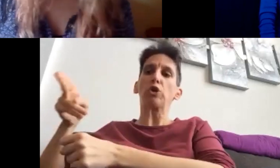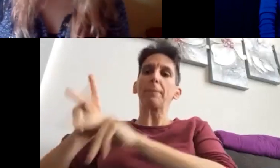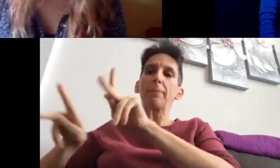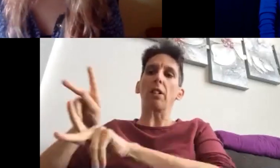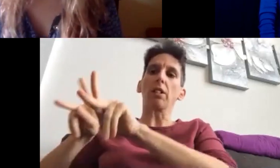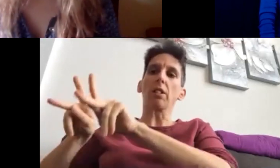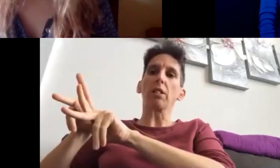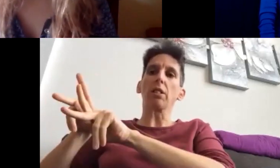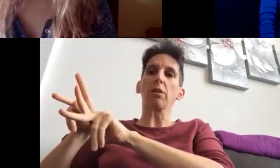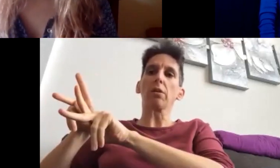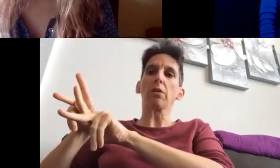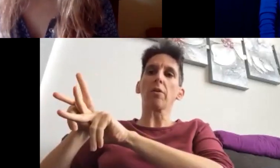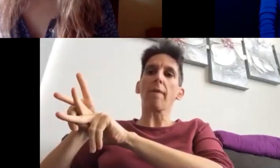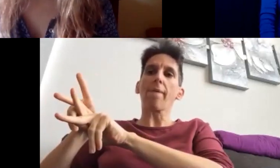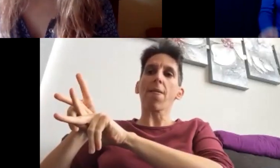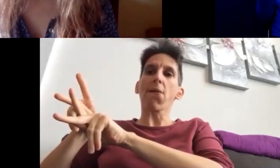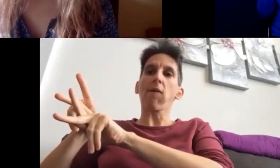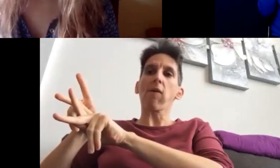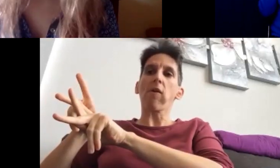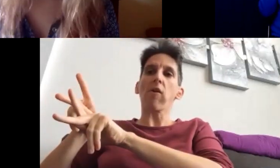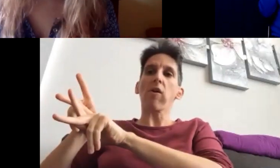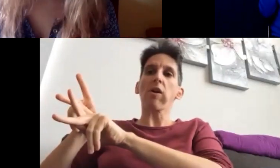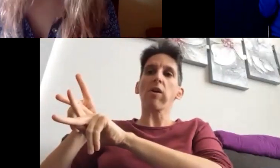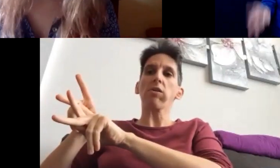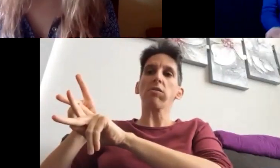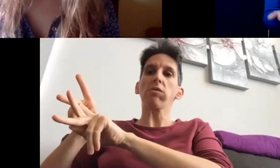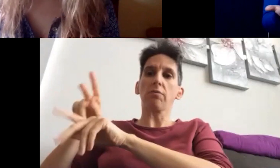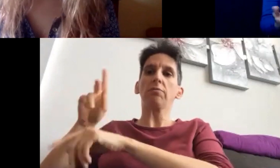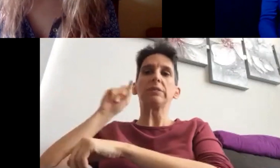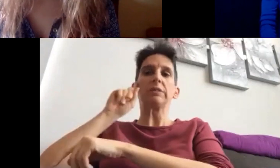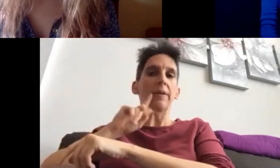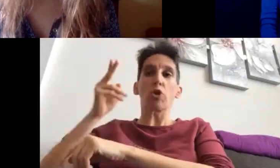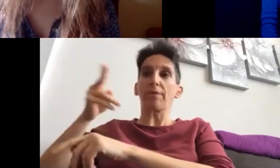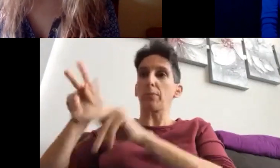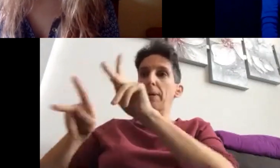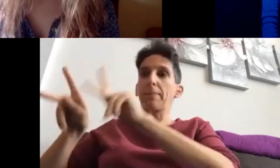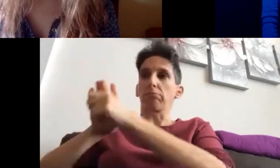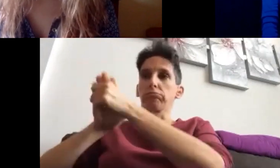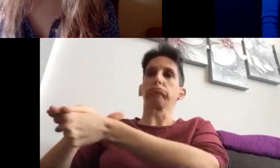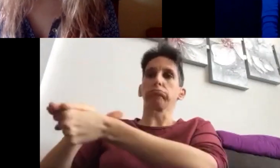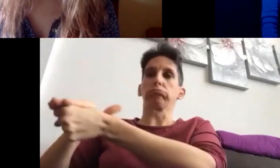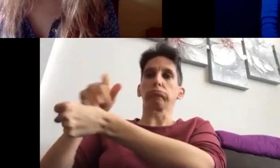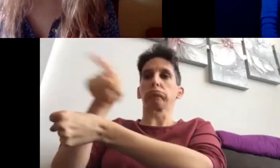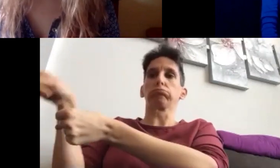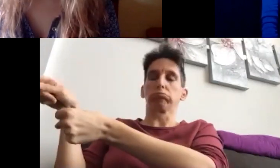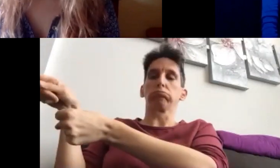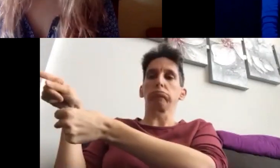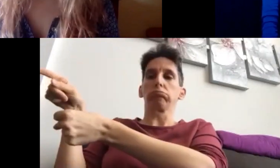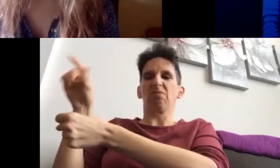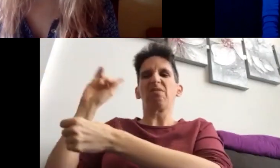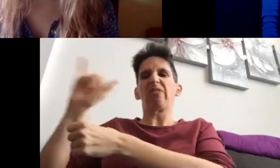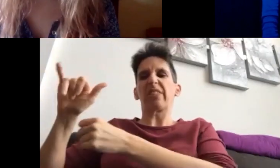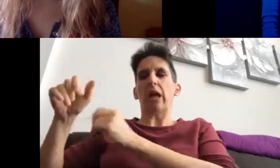ability to hear or talk. So deaf people hard of hearing people